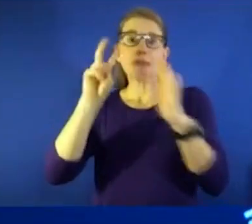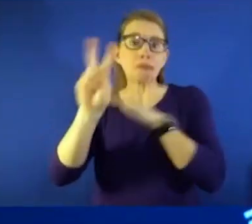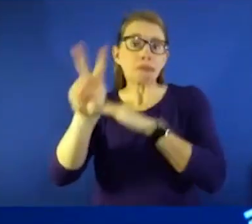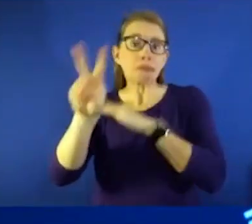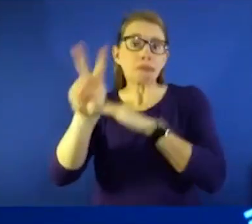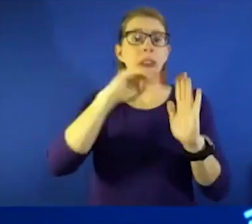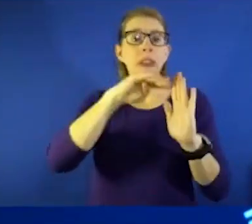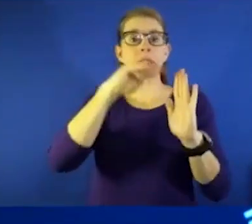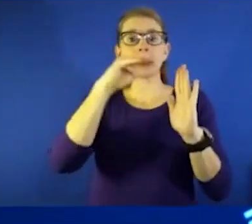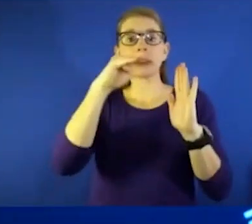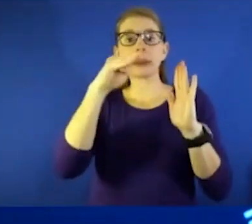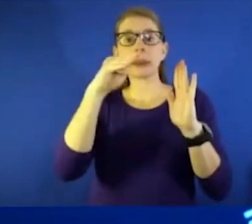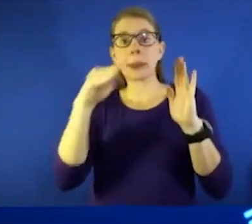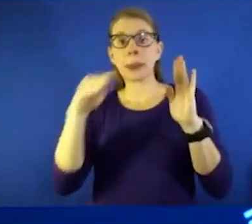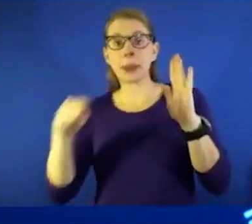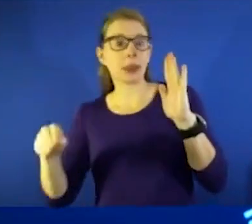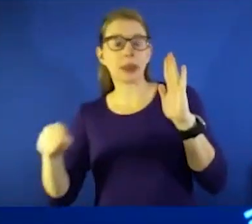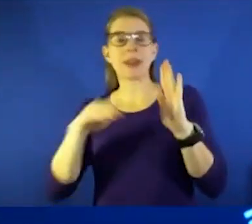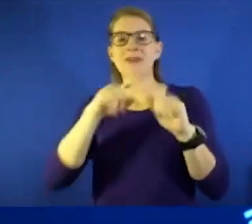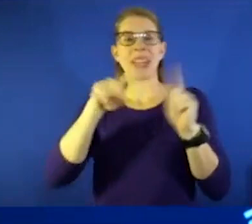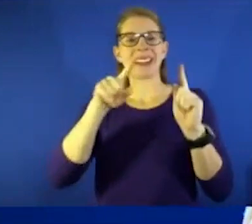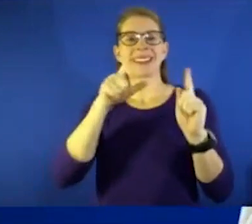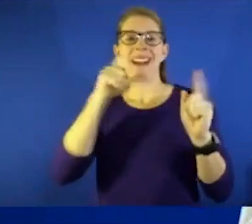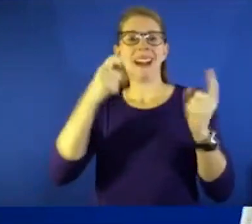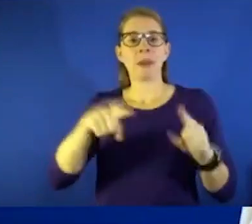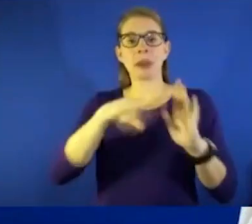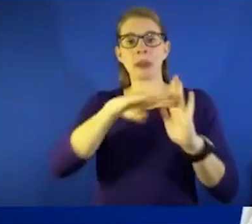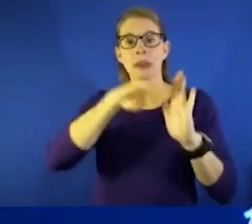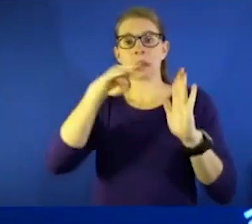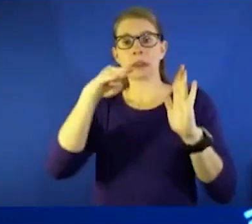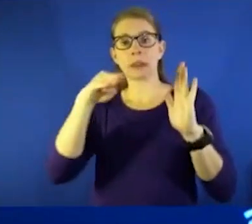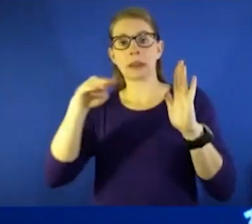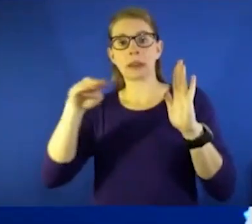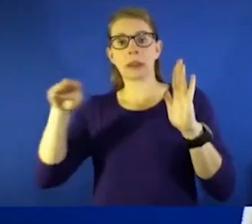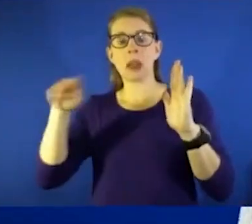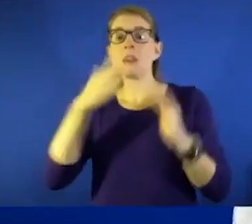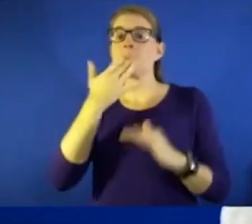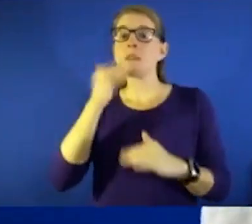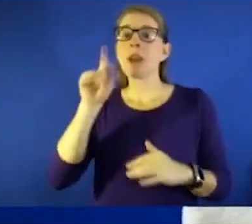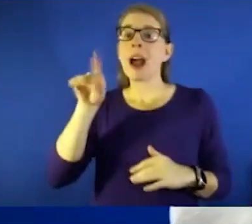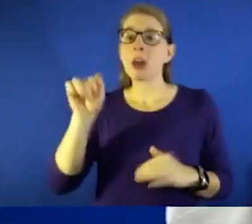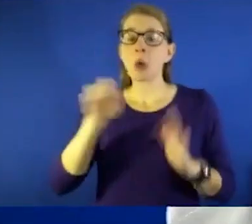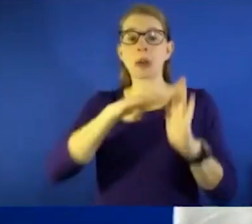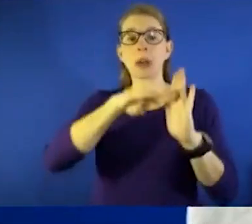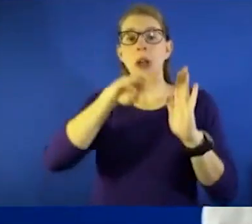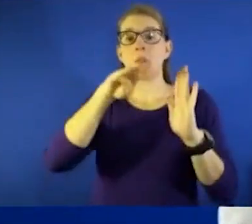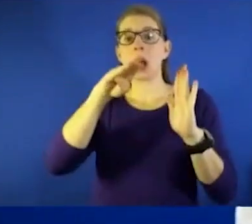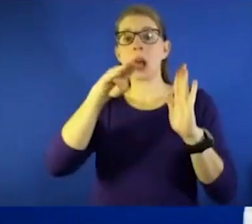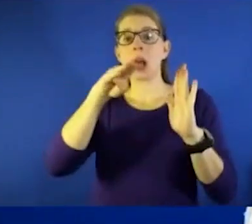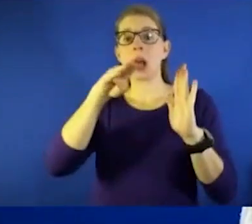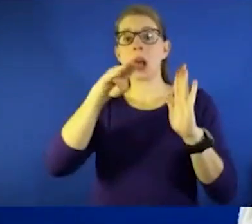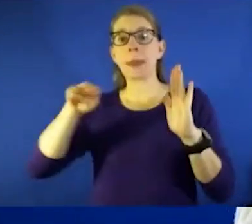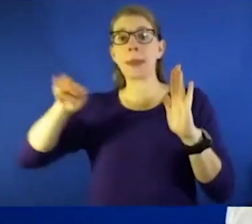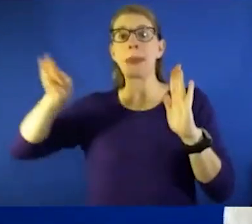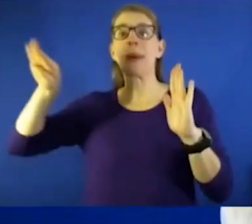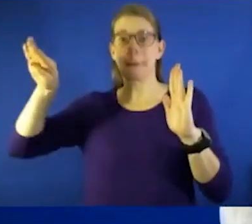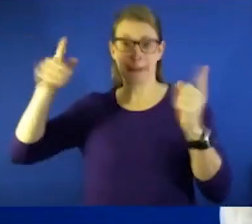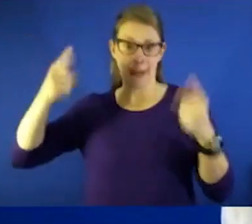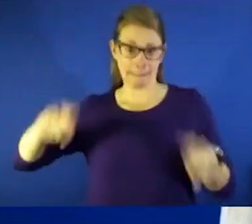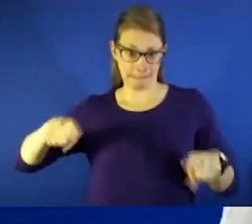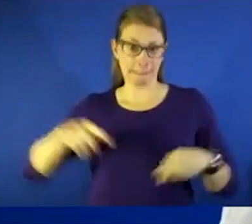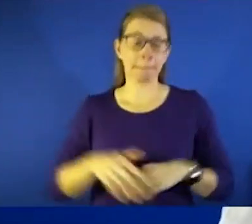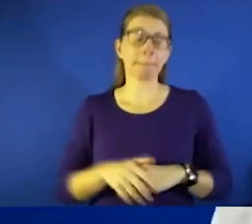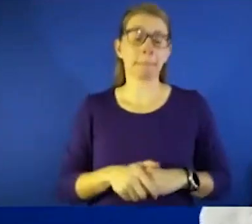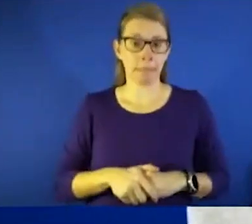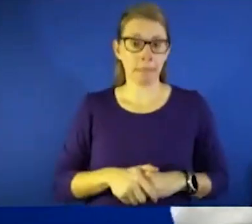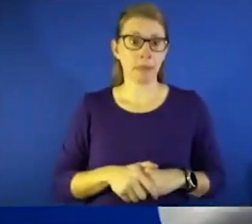If you look at Colorado, when they had been declining, they flattened, and it's because they didn't keep going down, and then they went back up again. And I think what